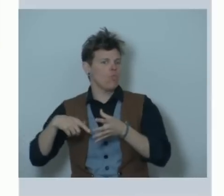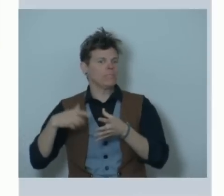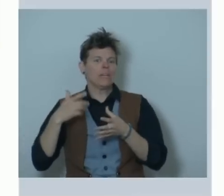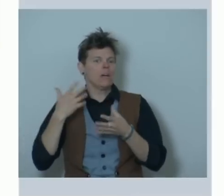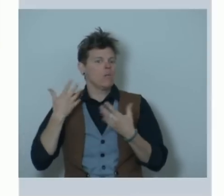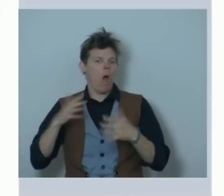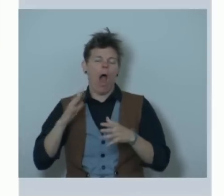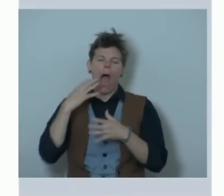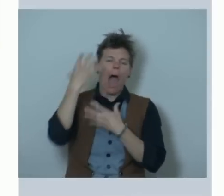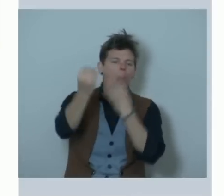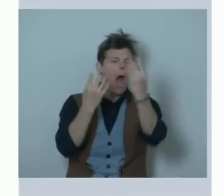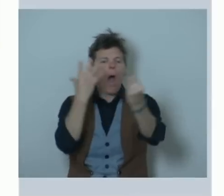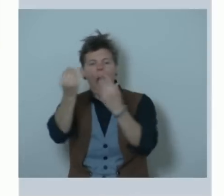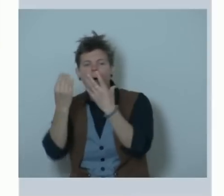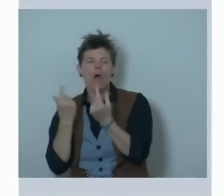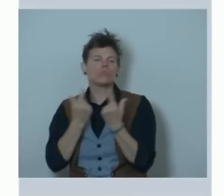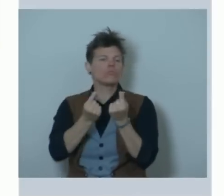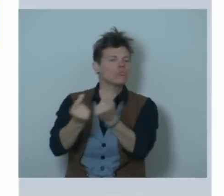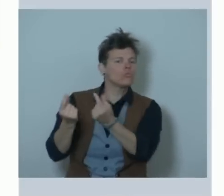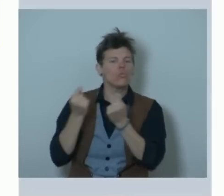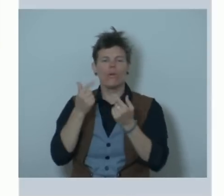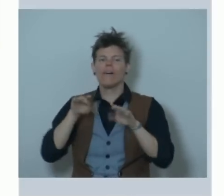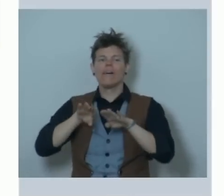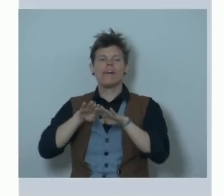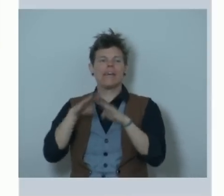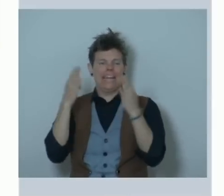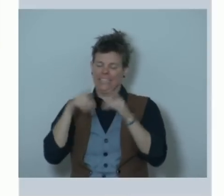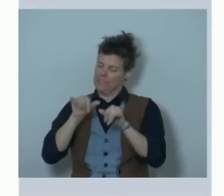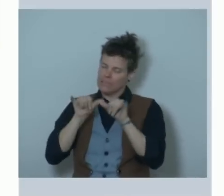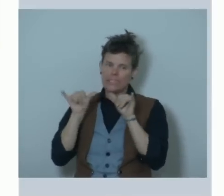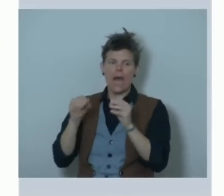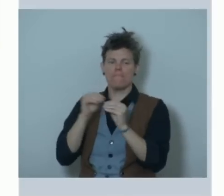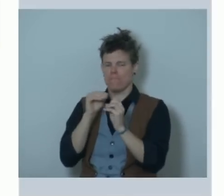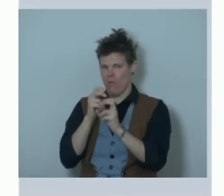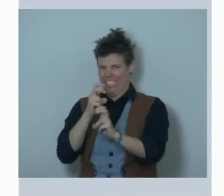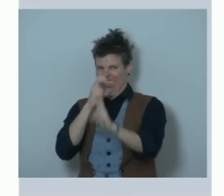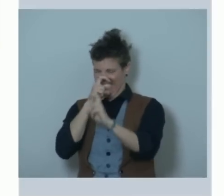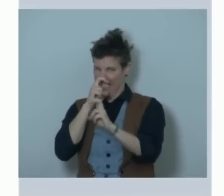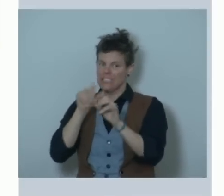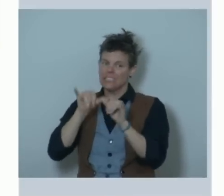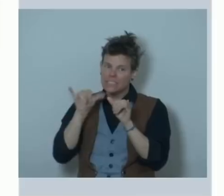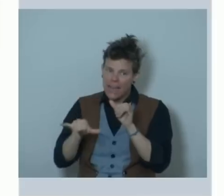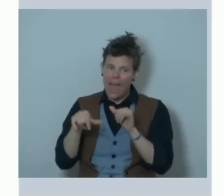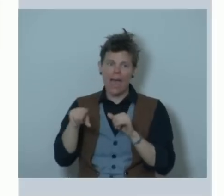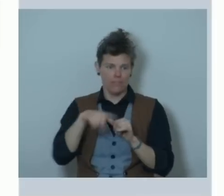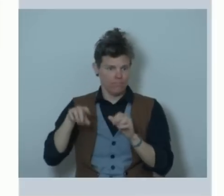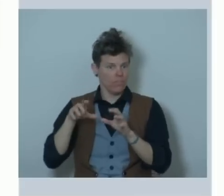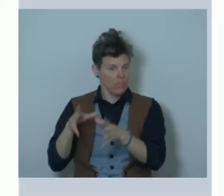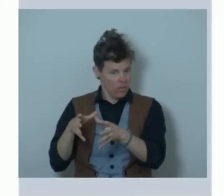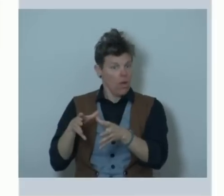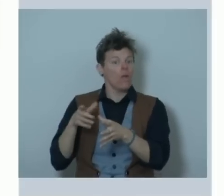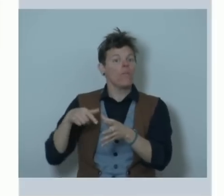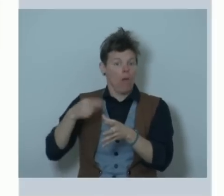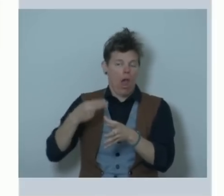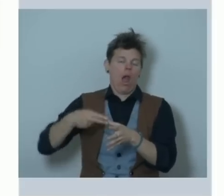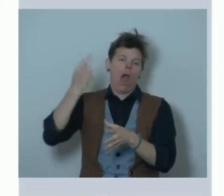or opening up of any additional businesses, because if they don't stay home, they're at the greatest